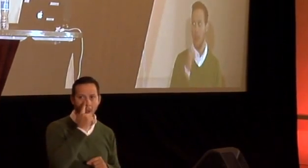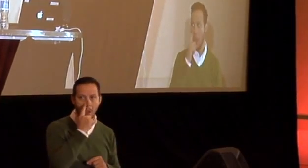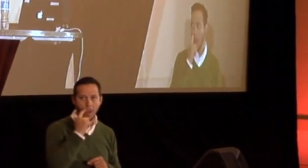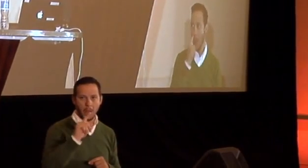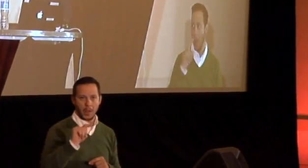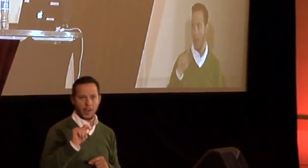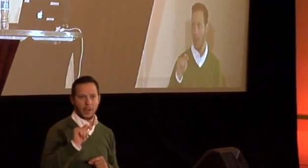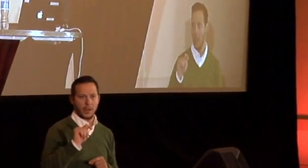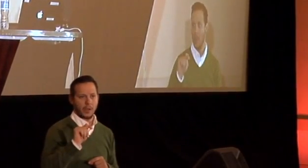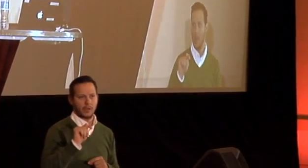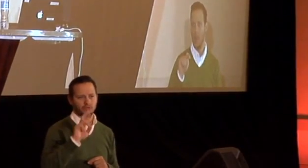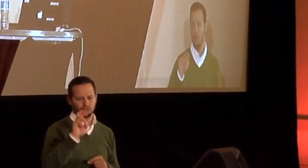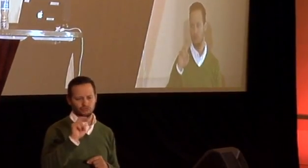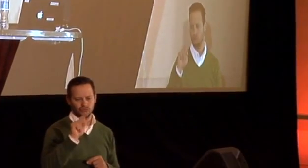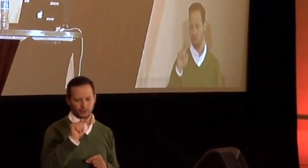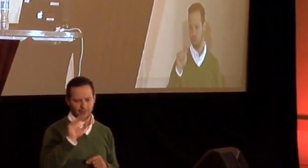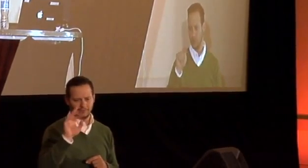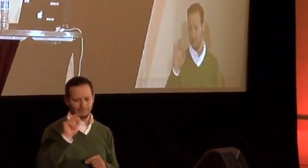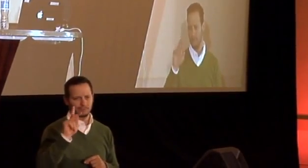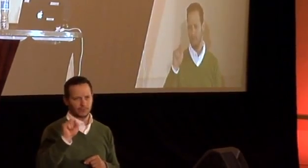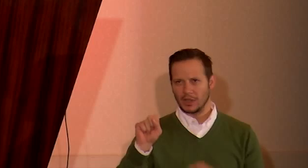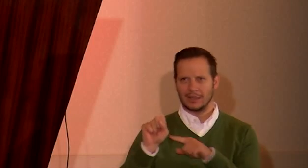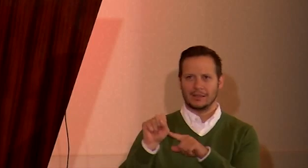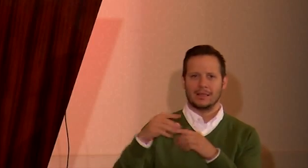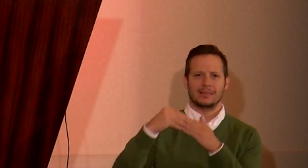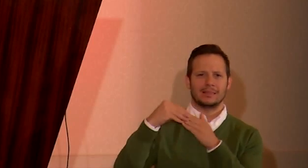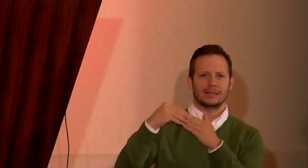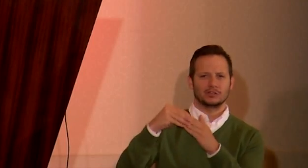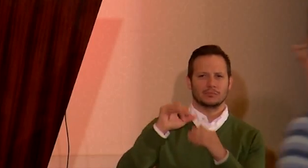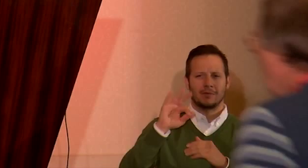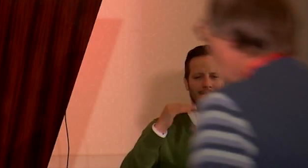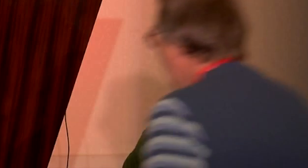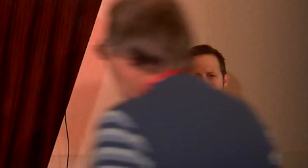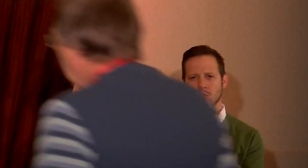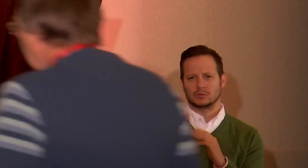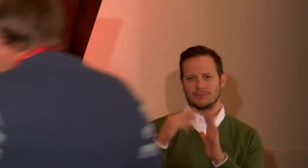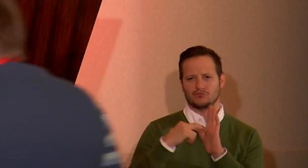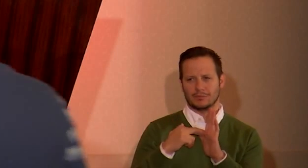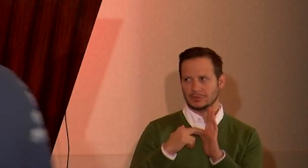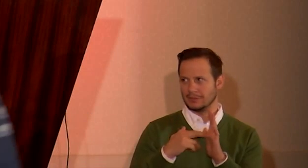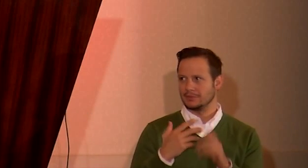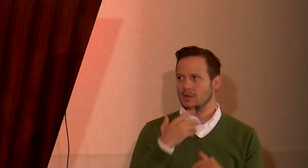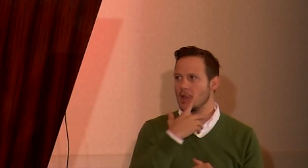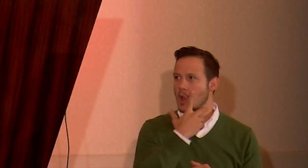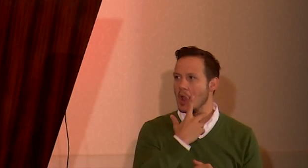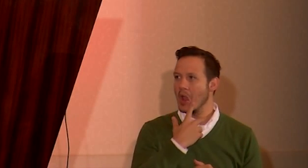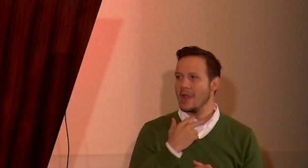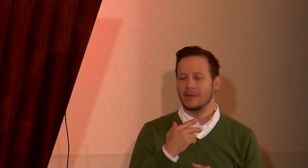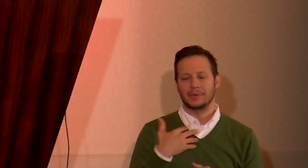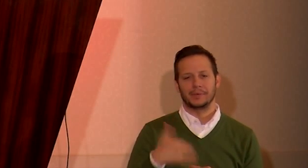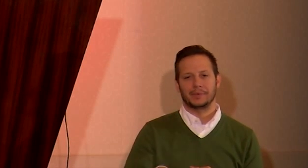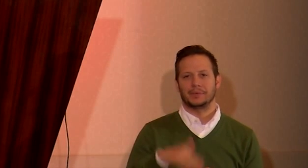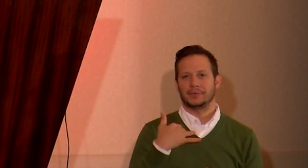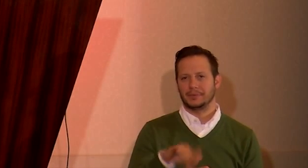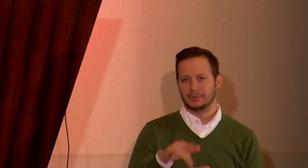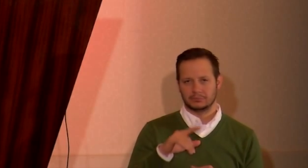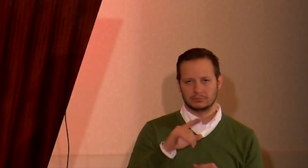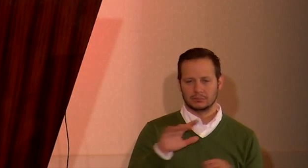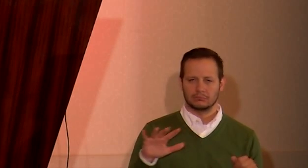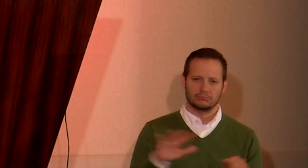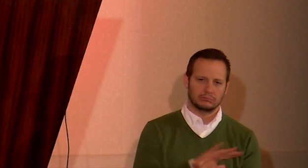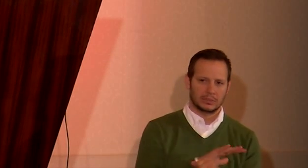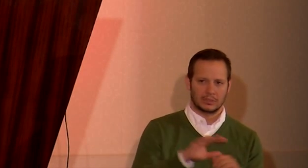Franks, the leadership, really, of the House of Representatives, is in a state of breathtaking ignorance